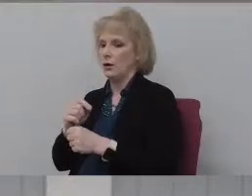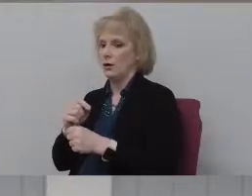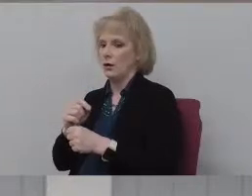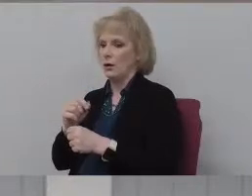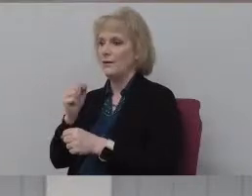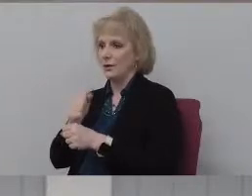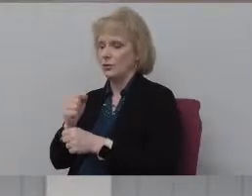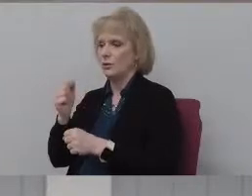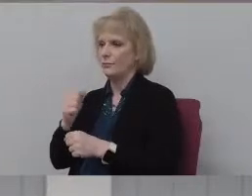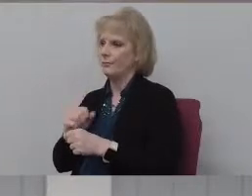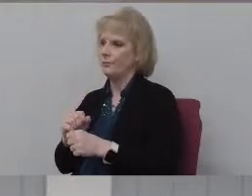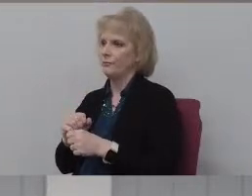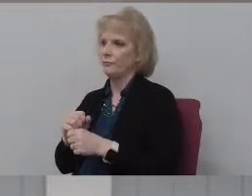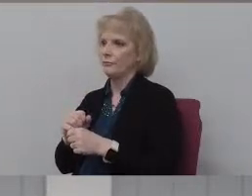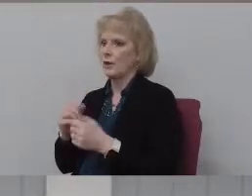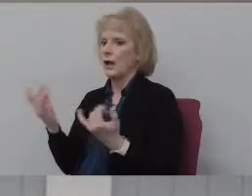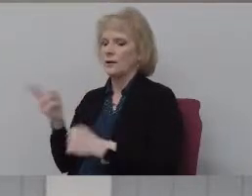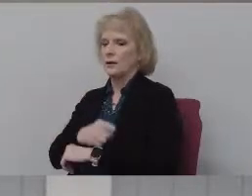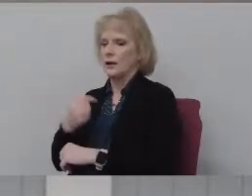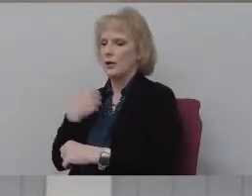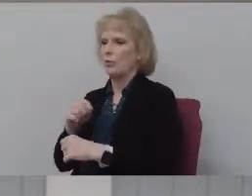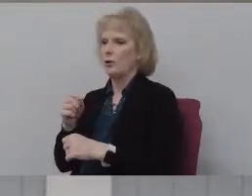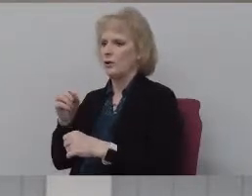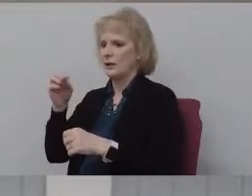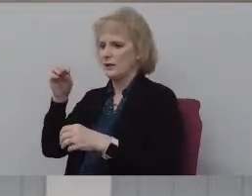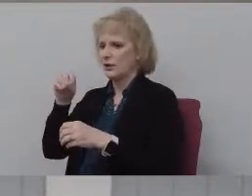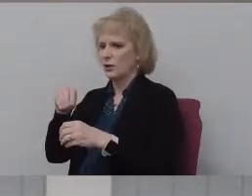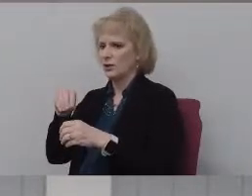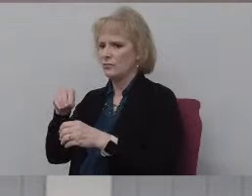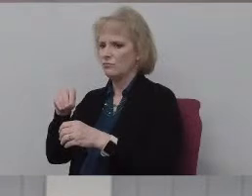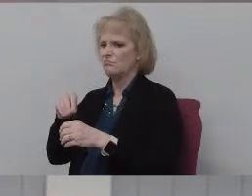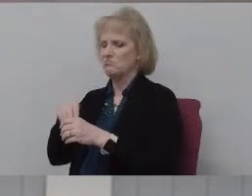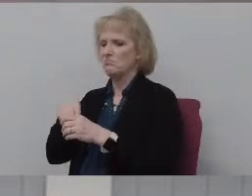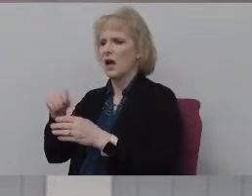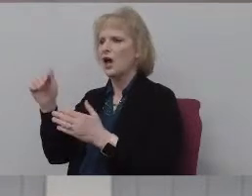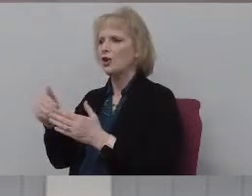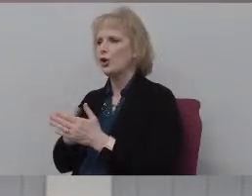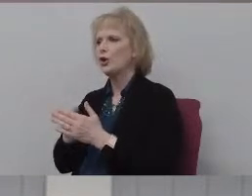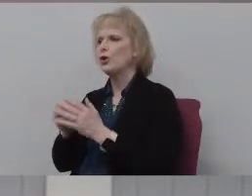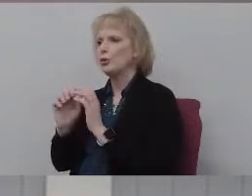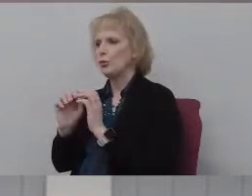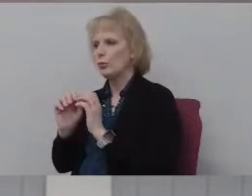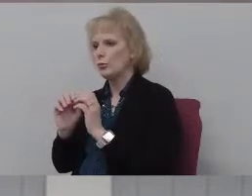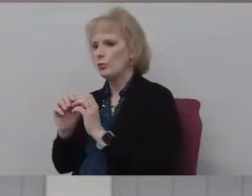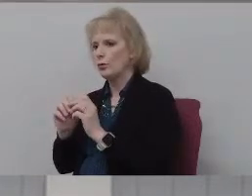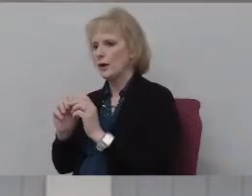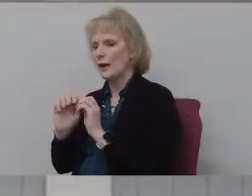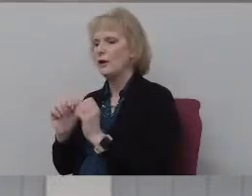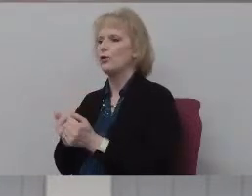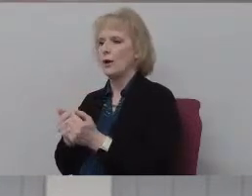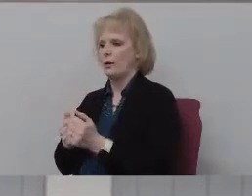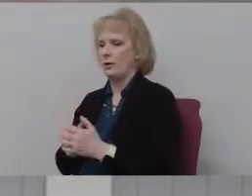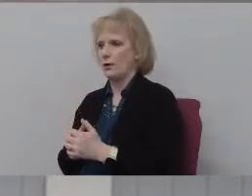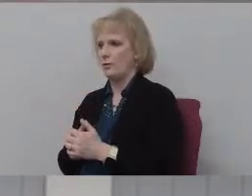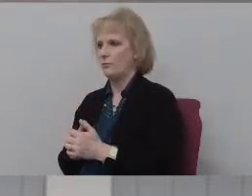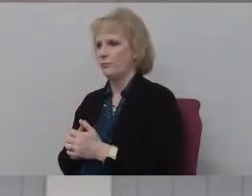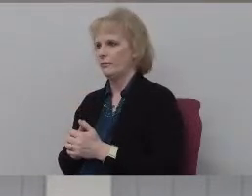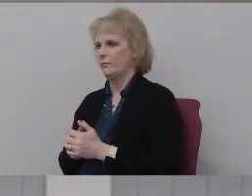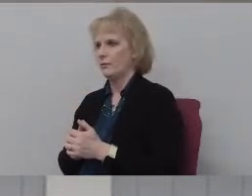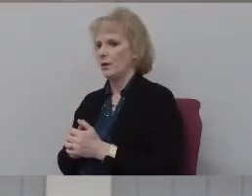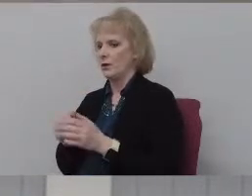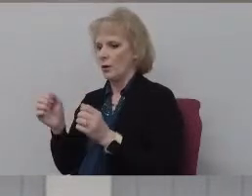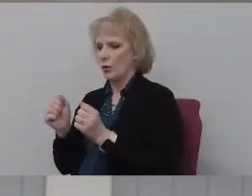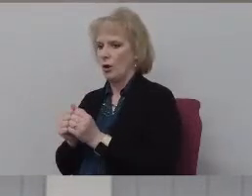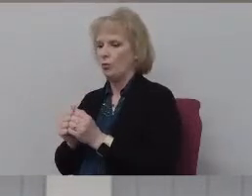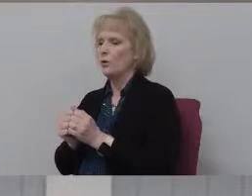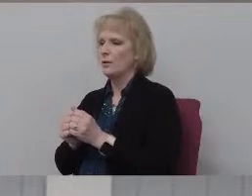we're going to be entering into kind of some new territory in this series on Lord, what wilt thou have me to do? And let me just